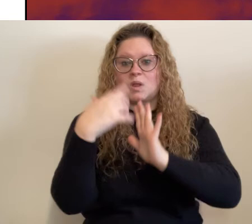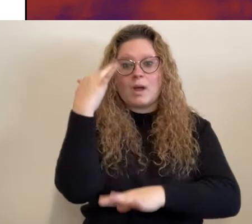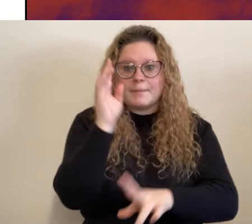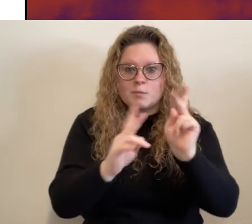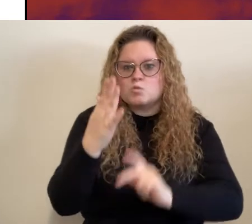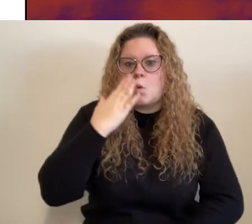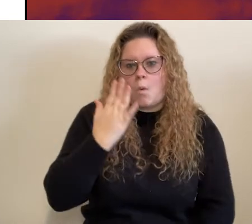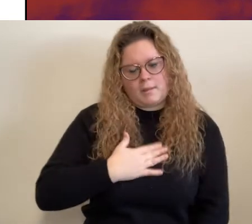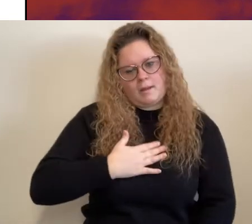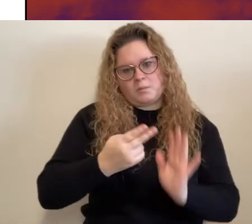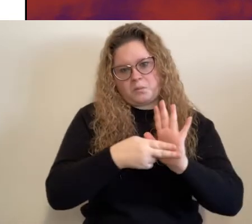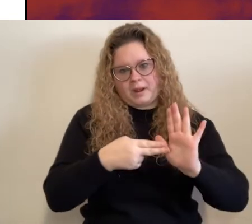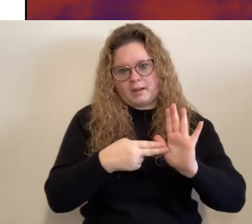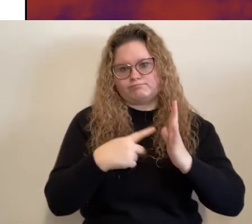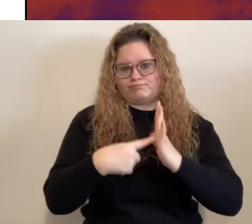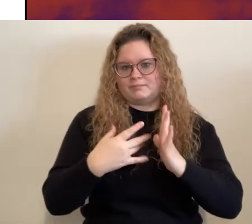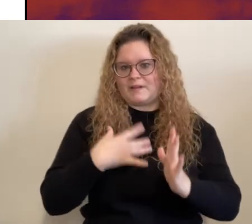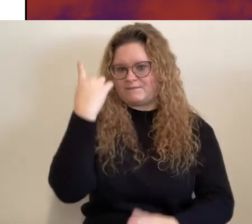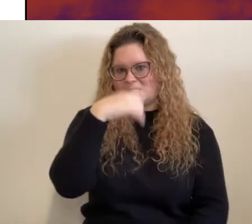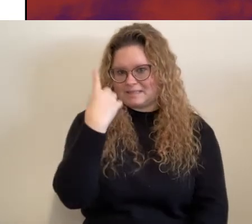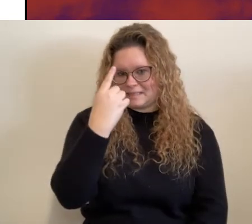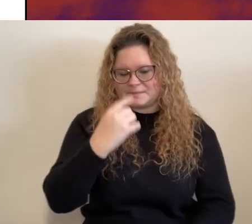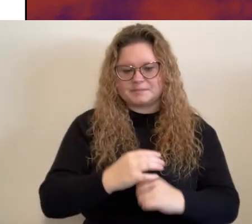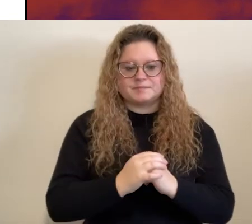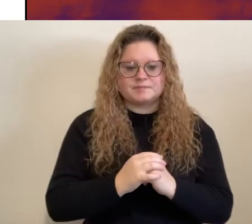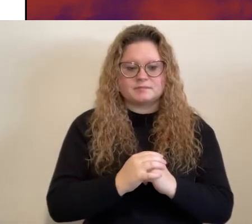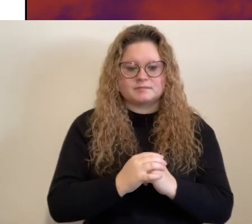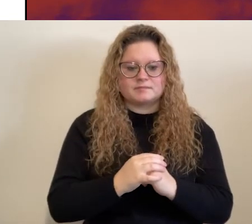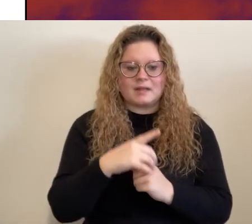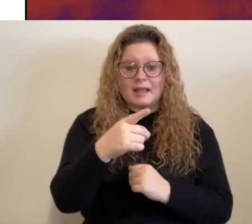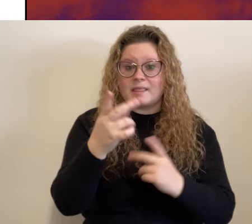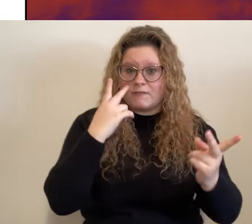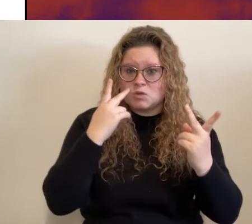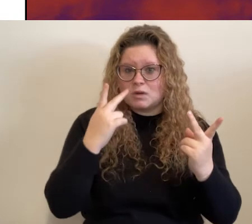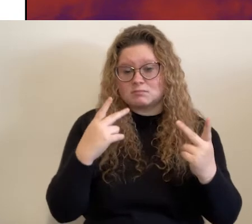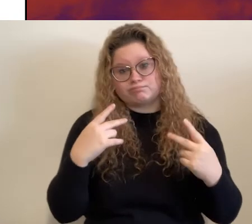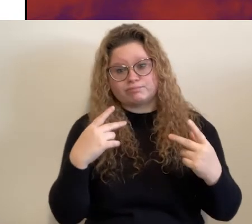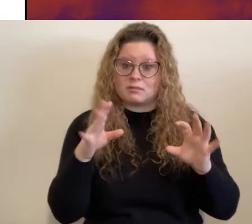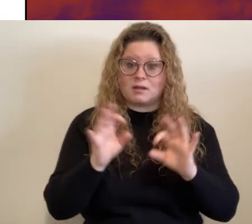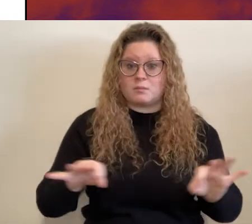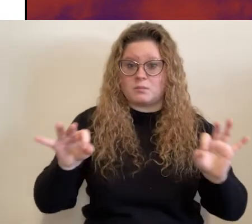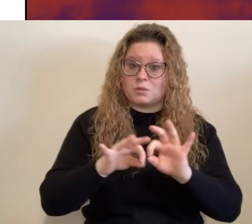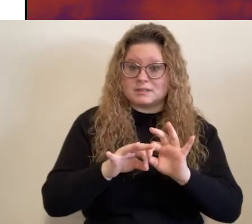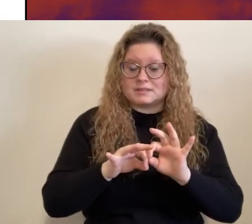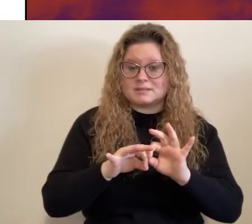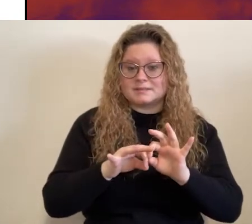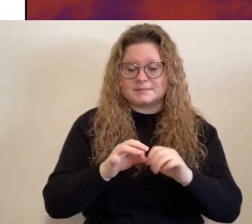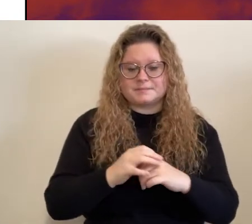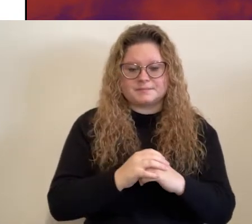me. And the visuals are super dupes important, especially in this time of all these